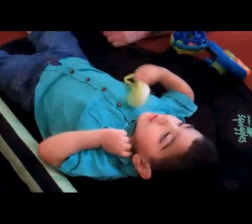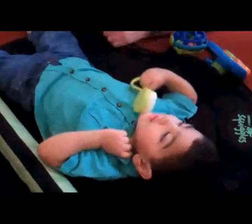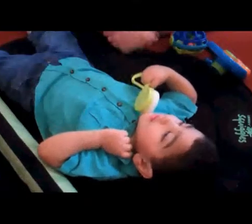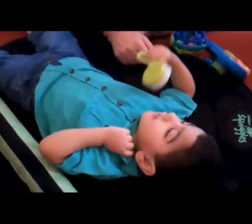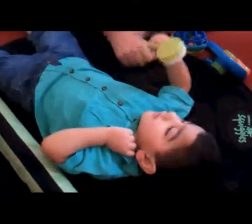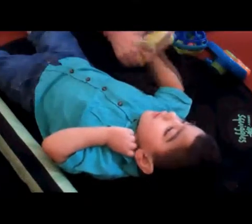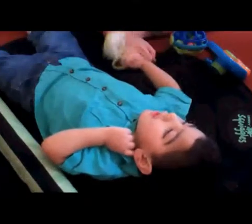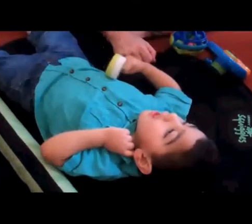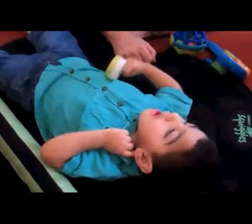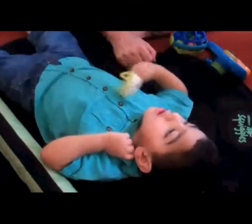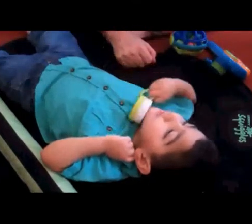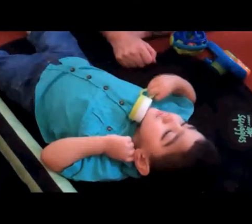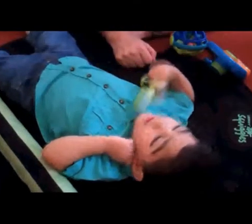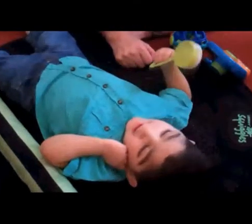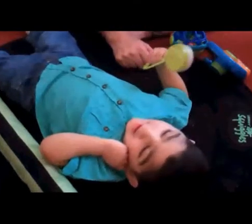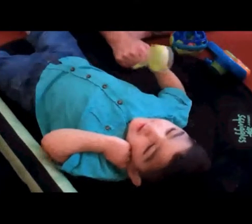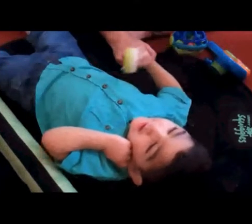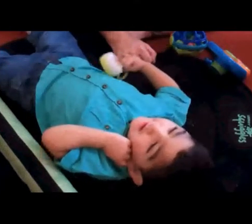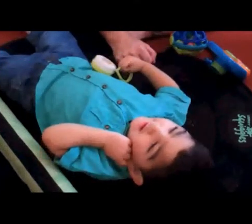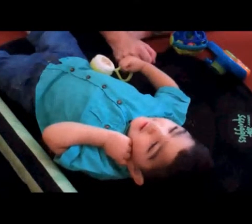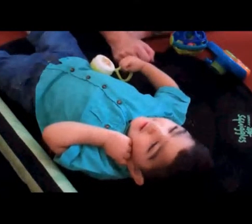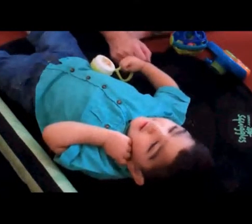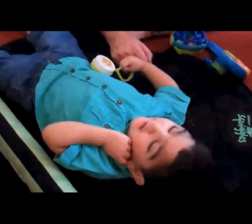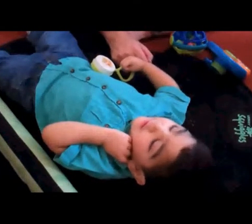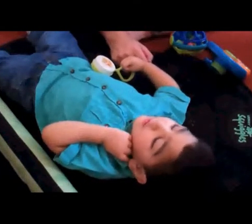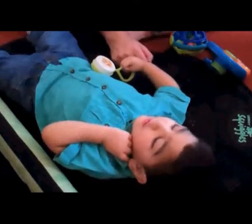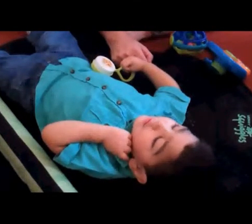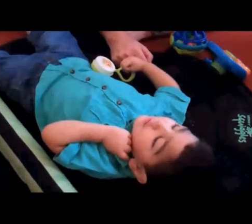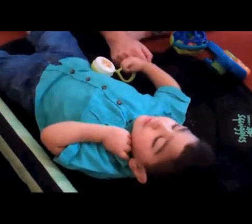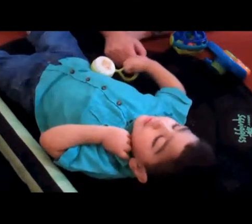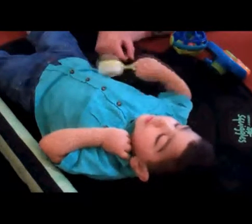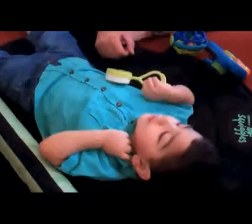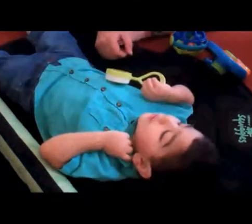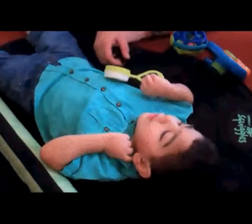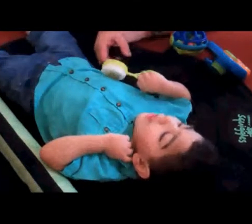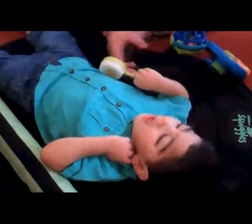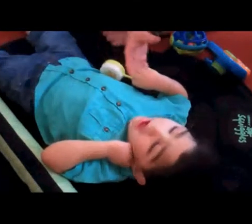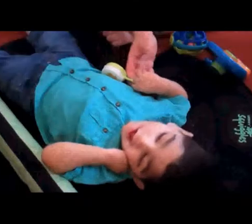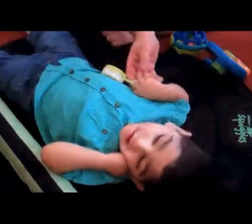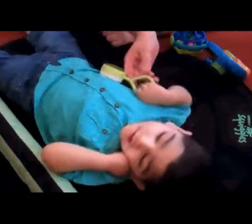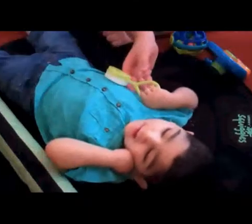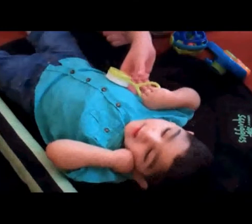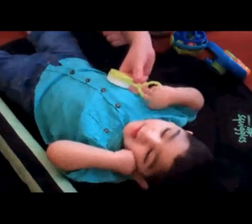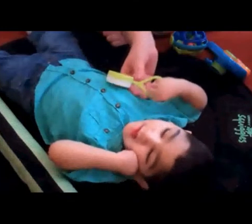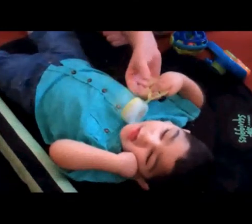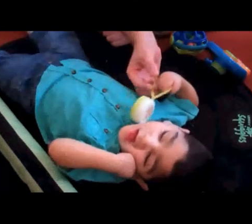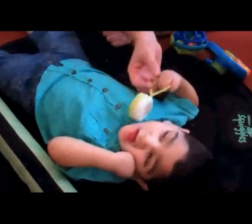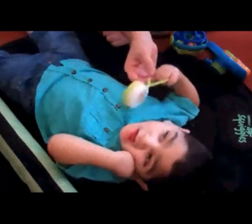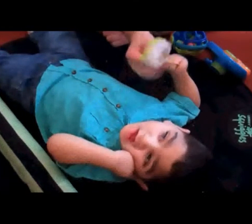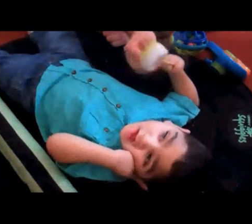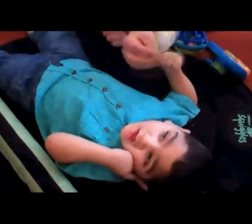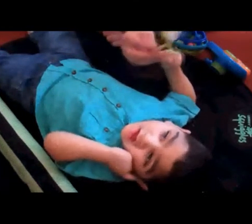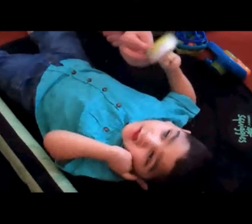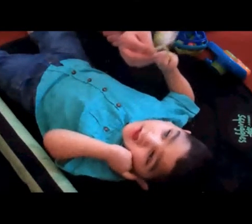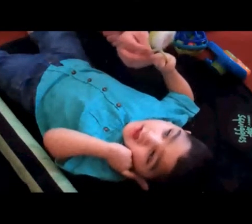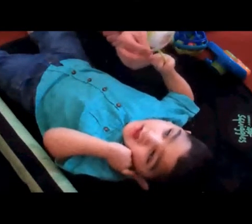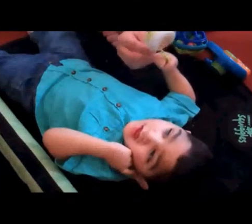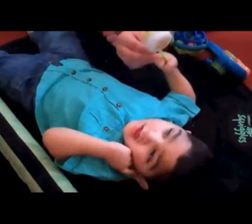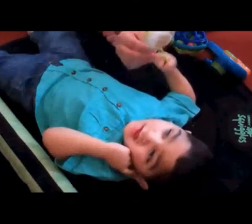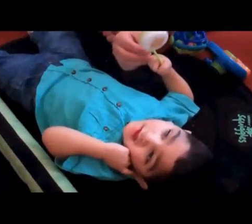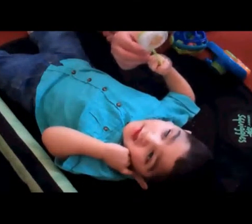it slowly and is helped to do it more vigorously. He smiles and vocalizes. He turns his